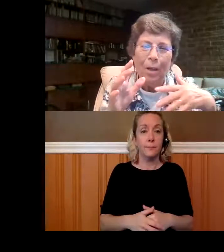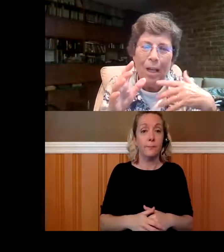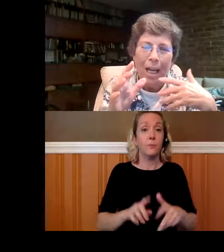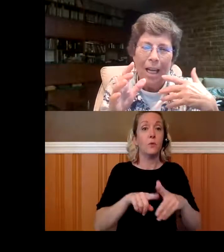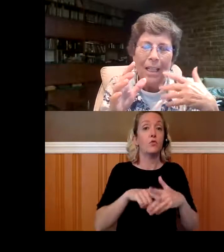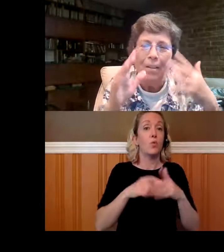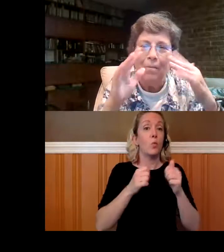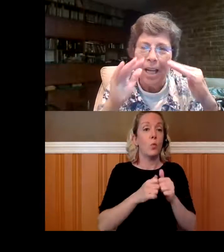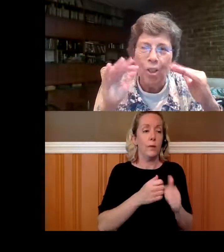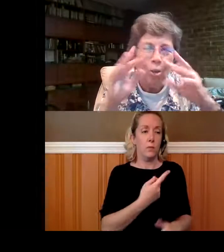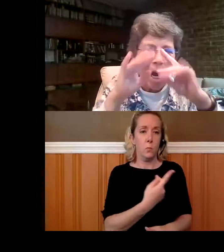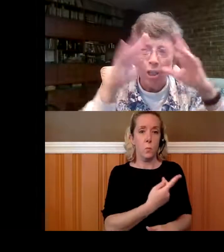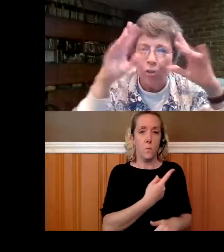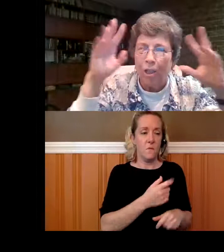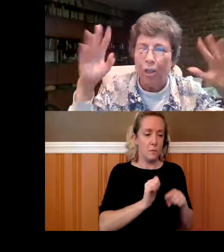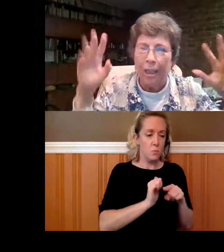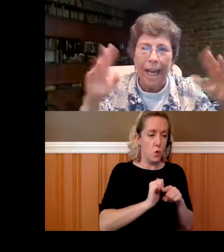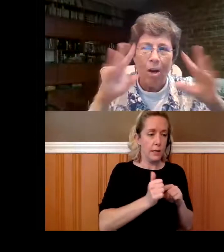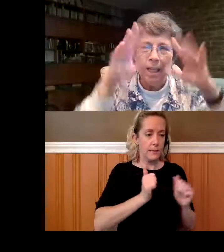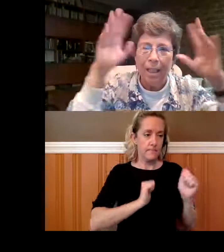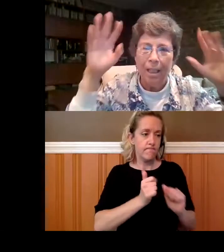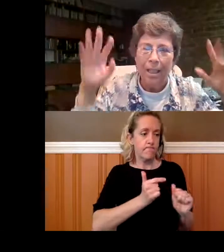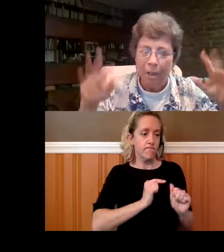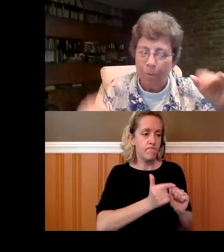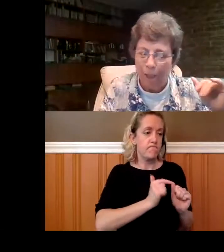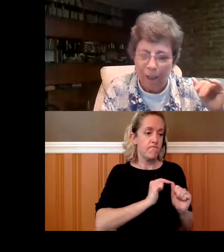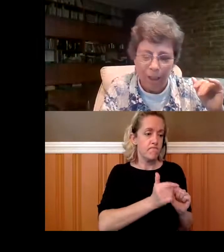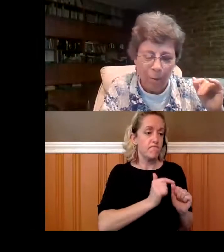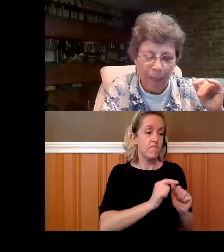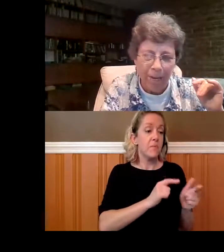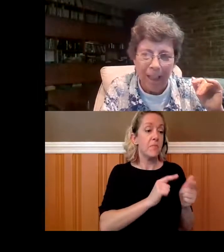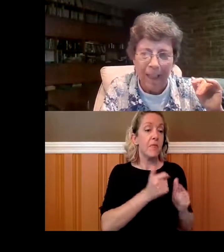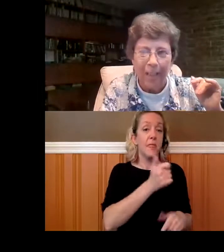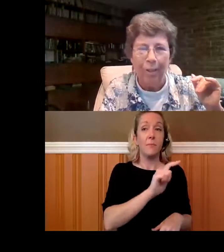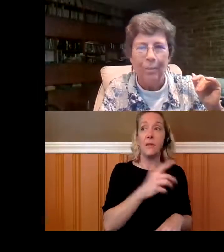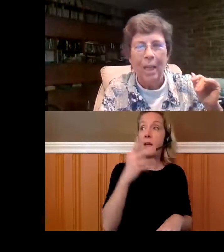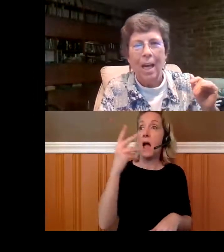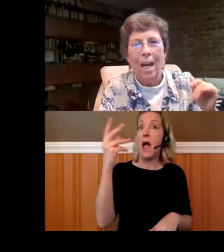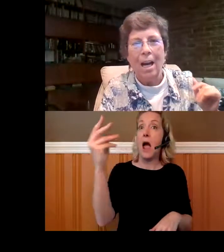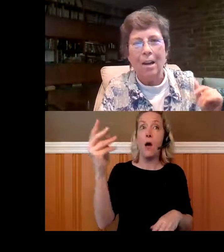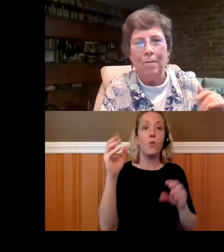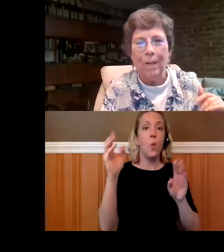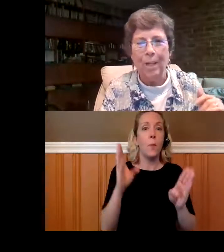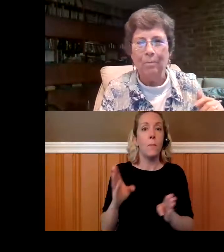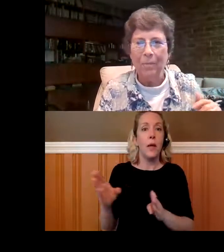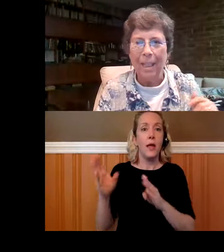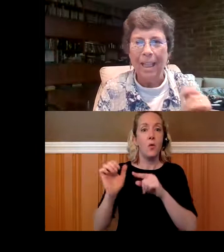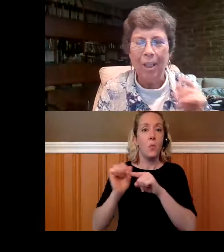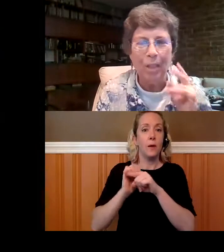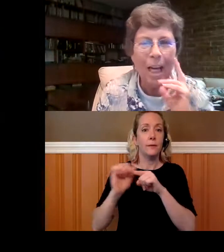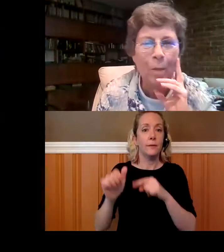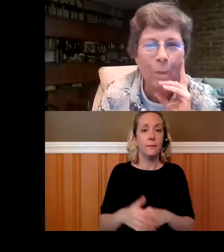unstructured, chaotic situations. And so we have a list here of, and I'd like you to help me please figure